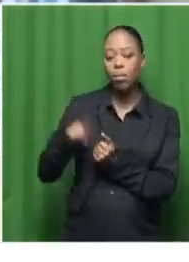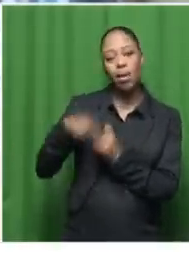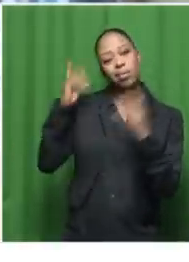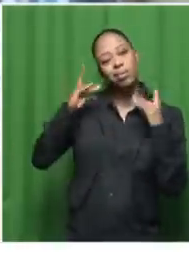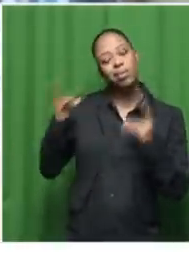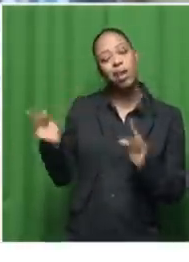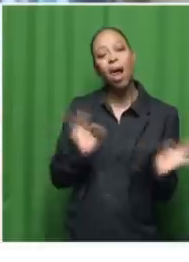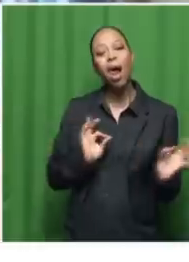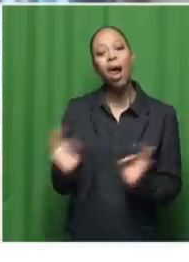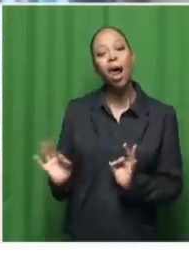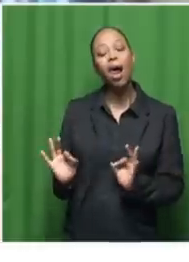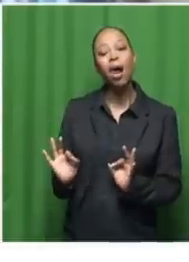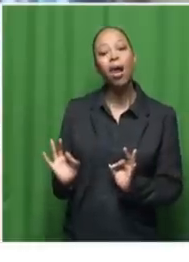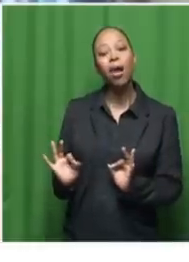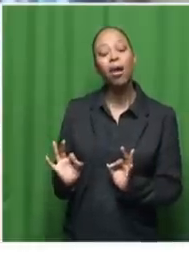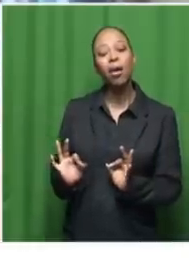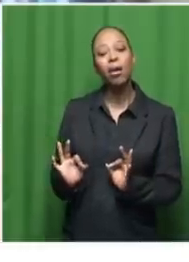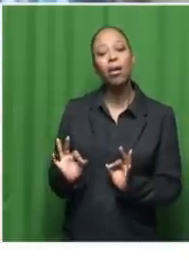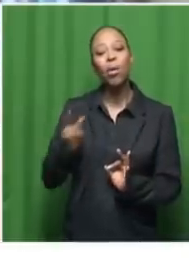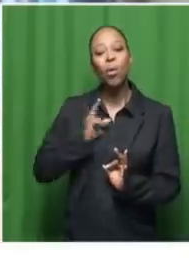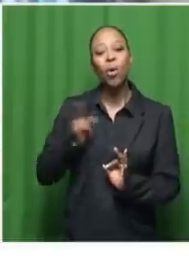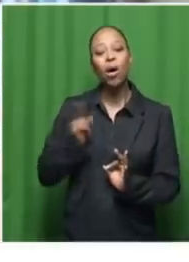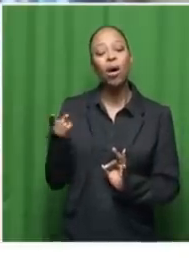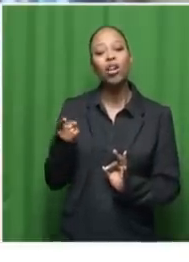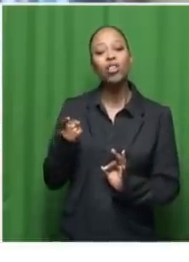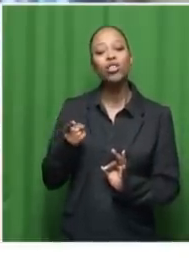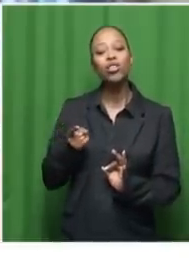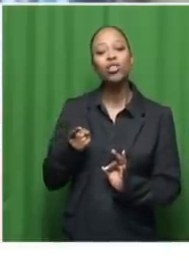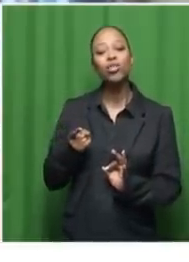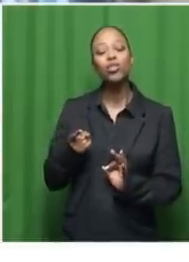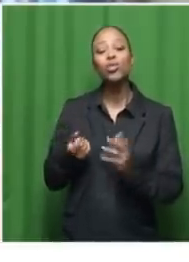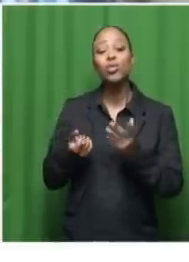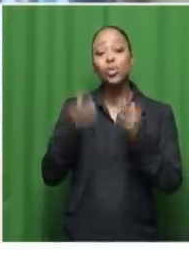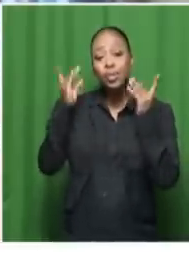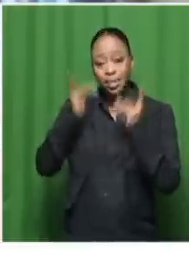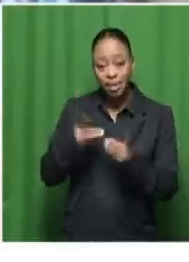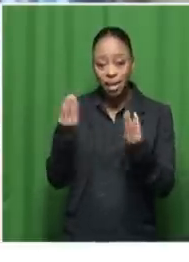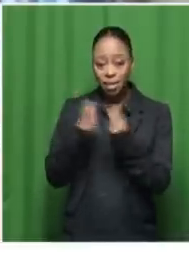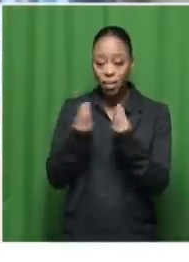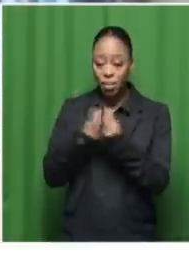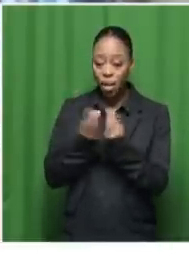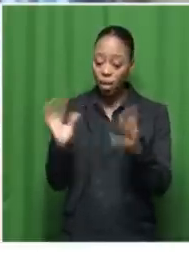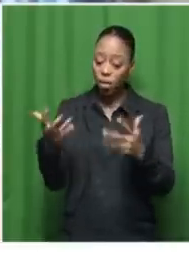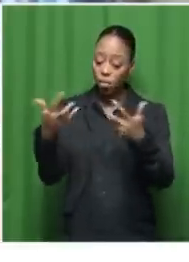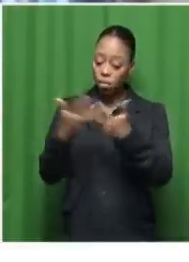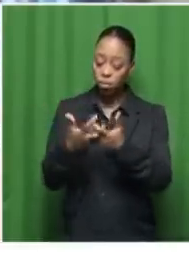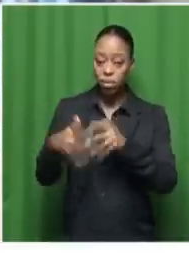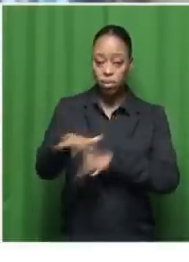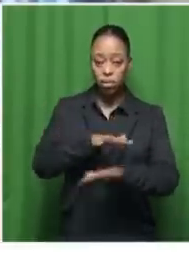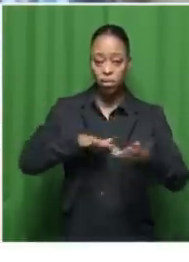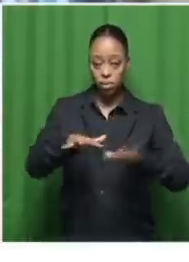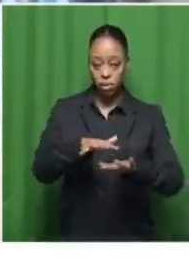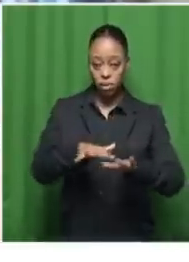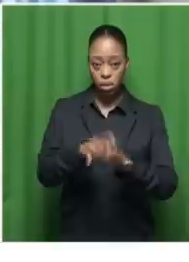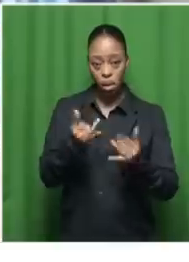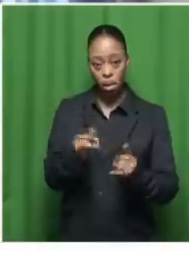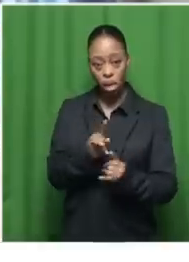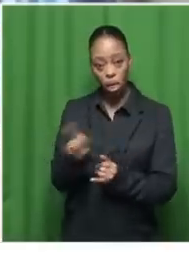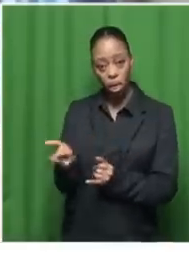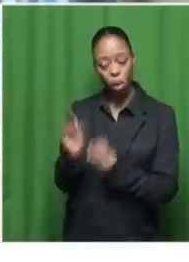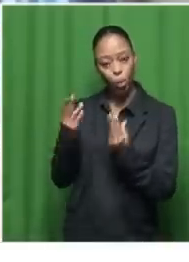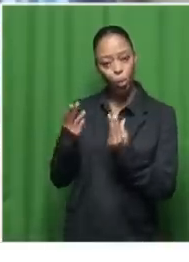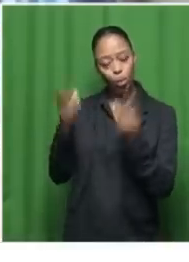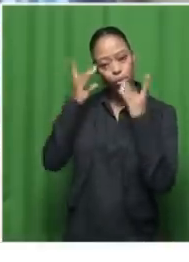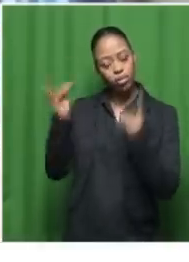decision of a reasonable decision maker in the circumstances. And in making that decision,